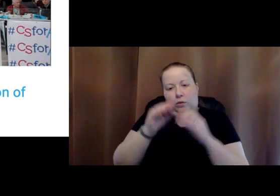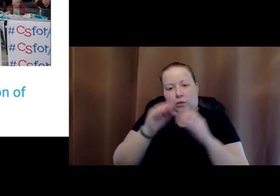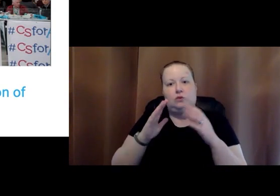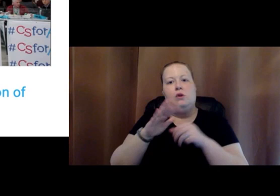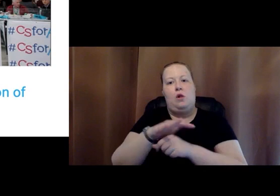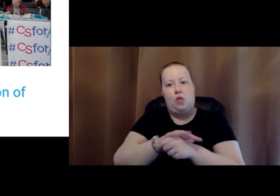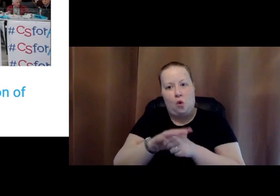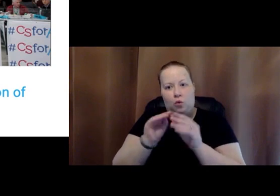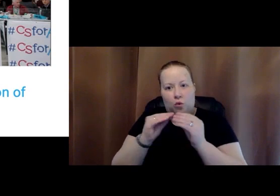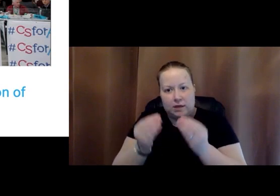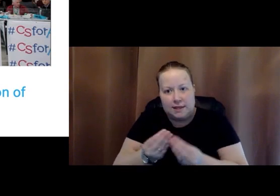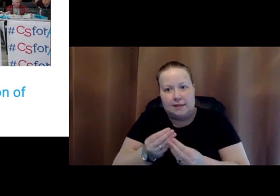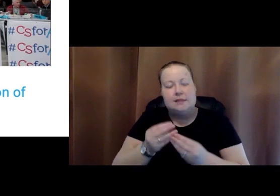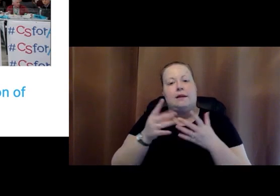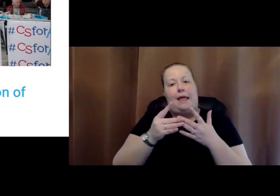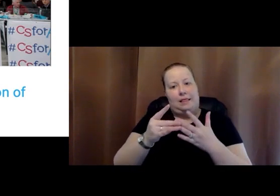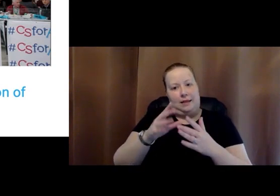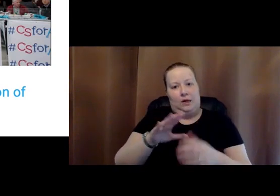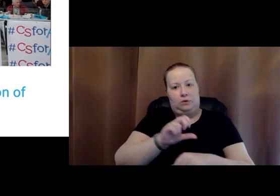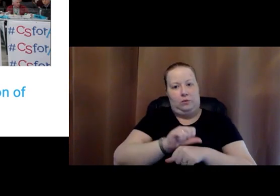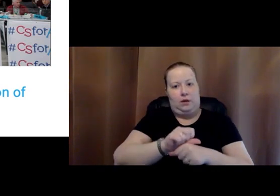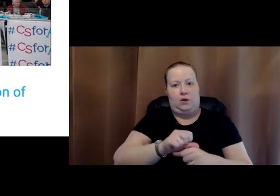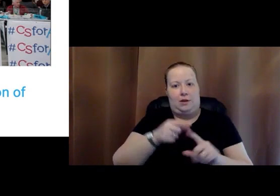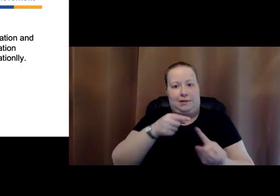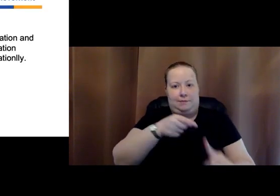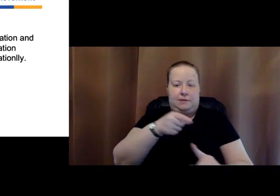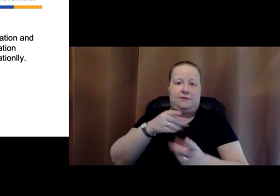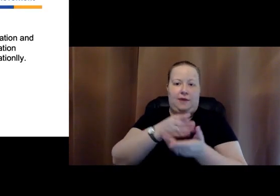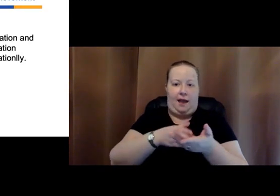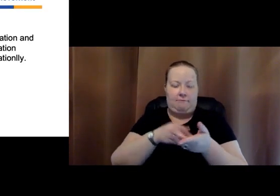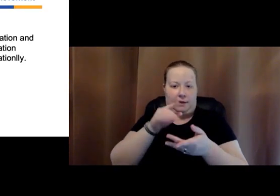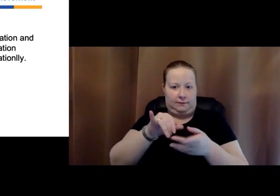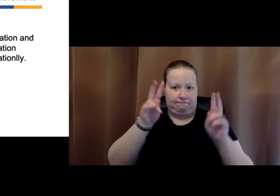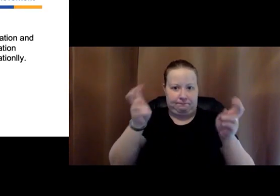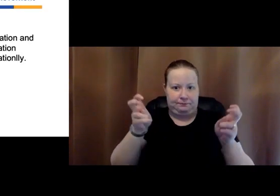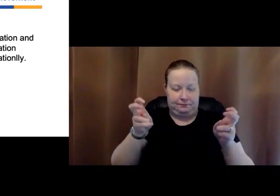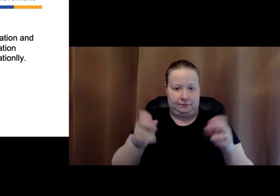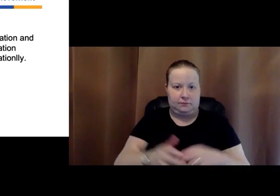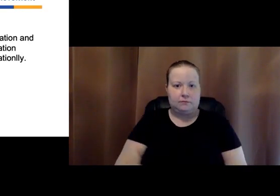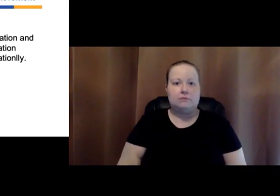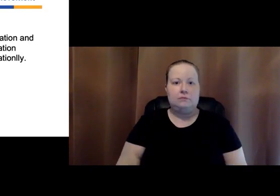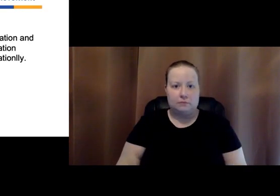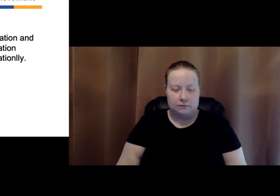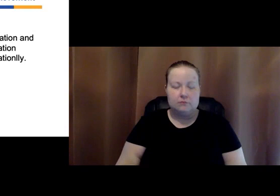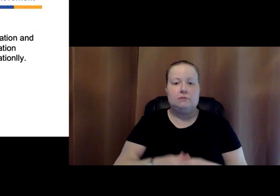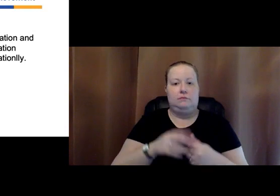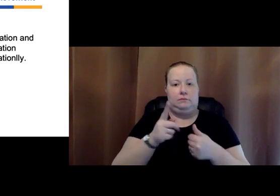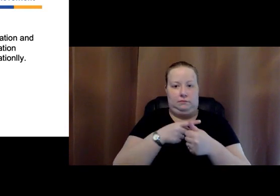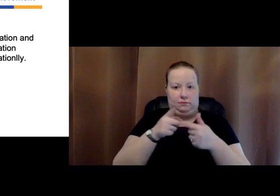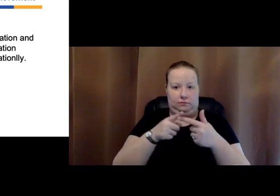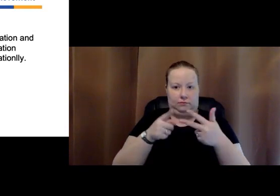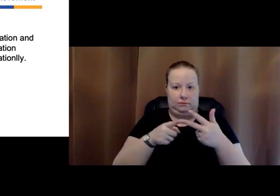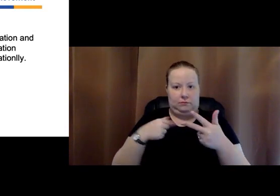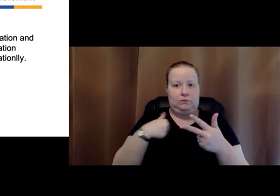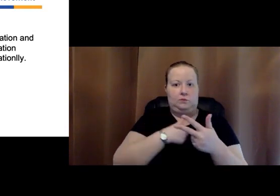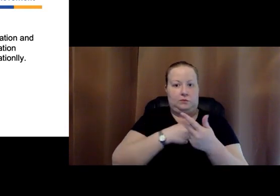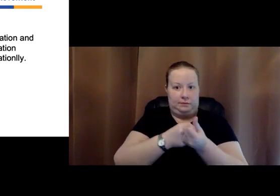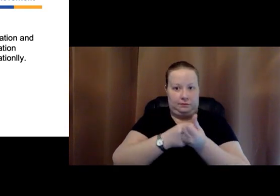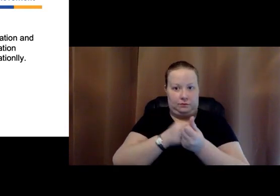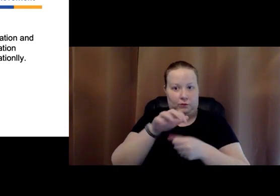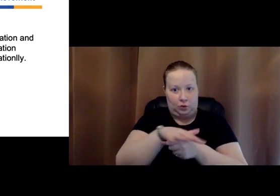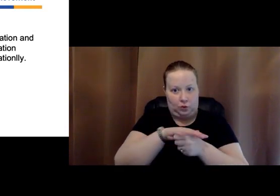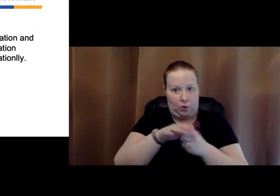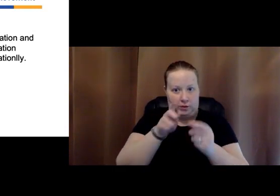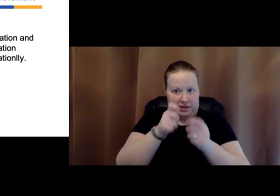working on specific aspects of the issue. So CS for All does 3 primary things. We support local change. So we know this